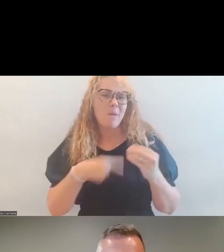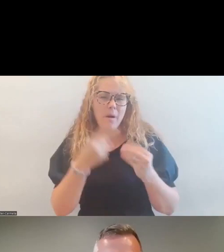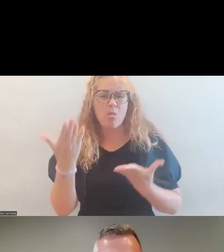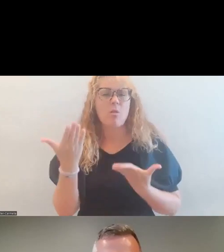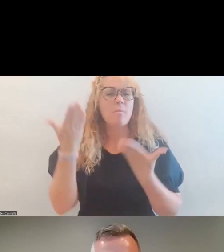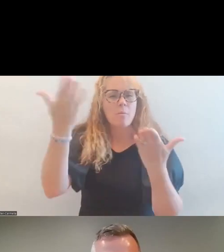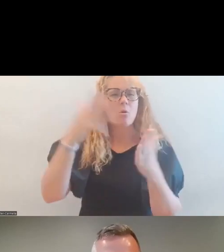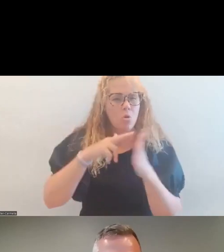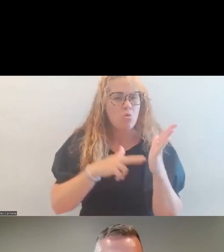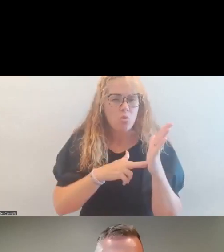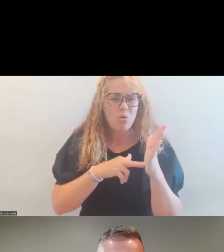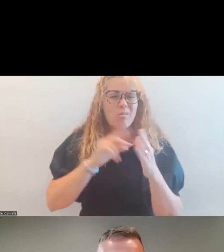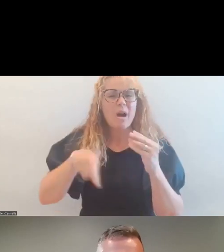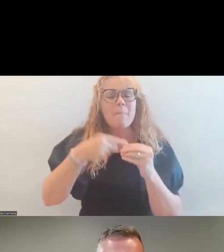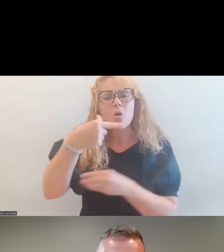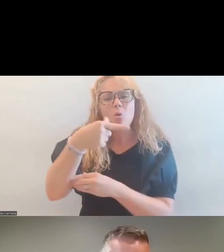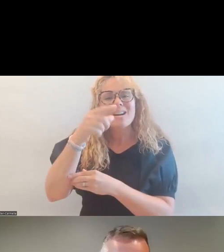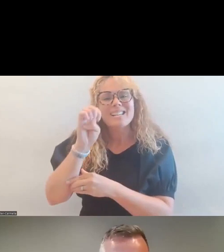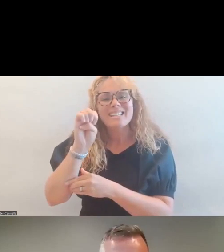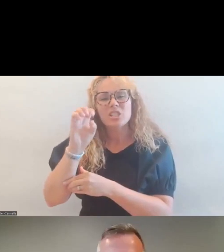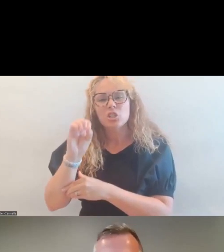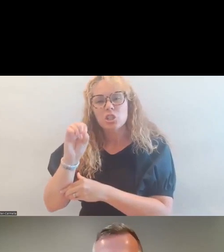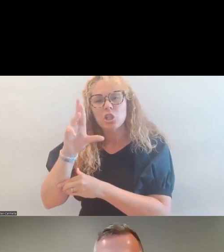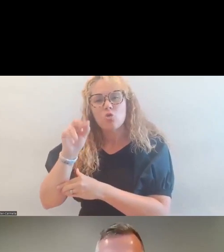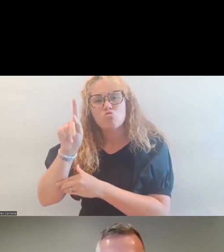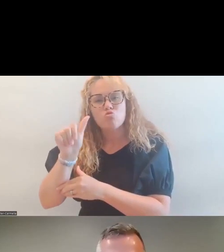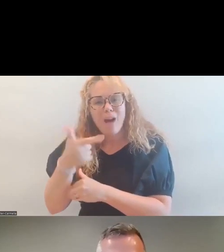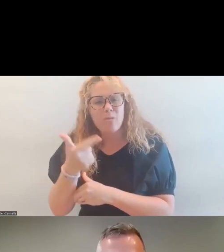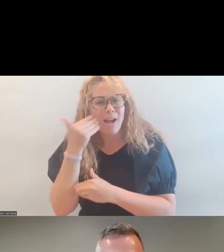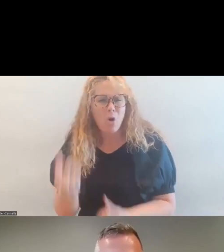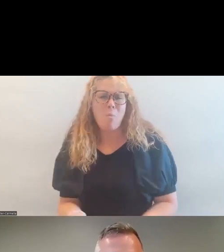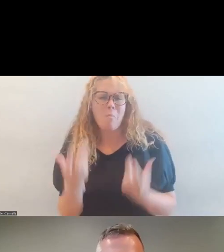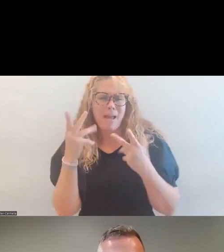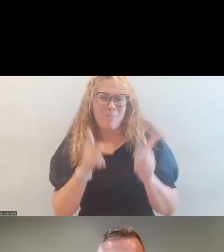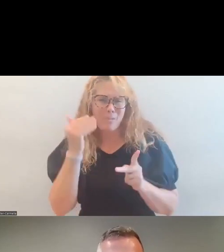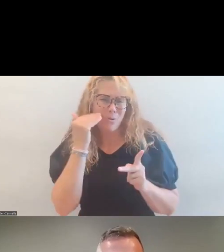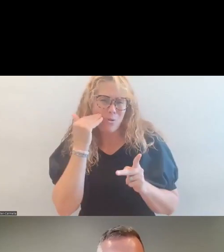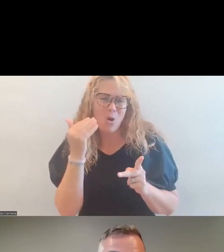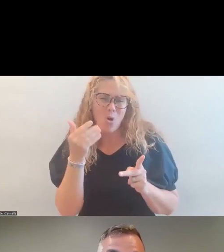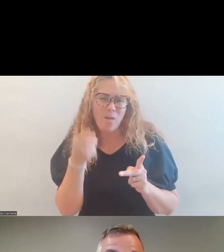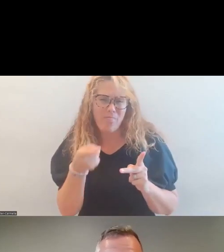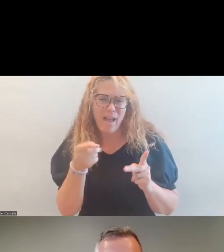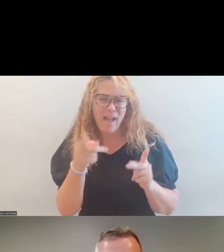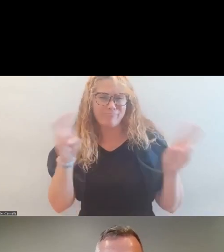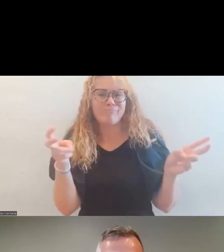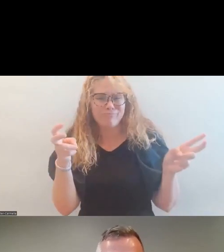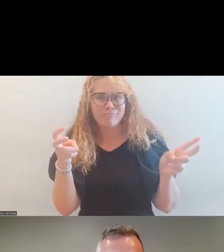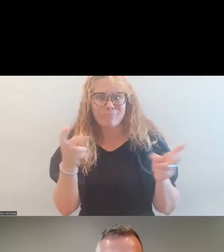rulemaking related to geo-routing, which as you know, Laura, and I know many other people know, has been a